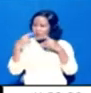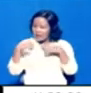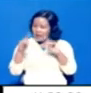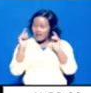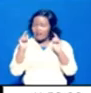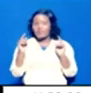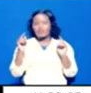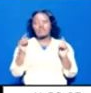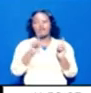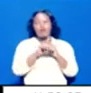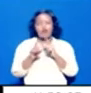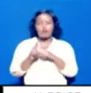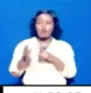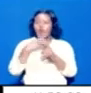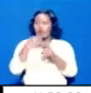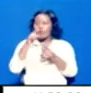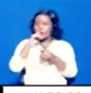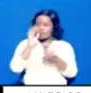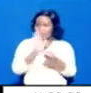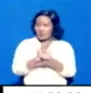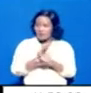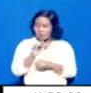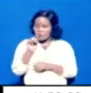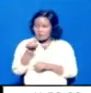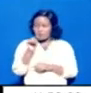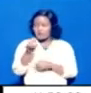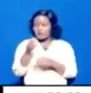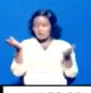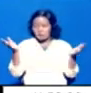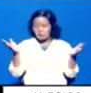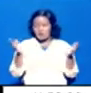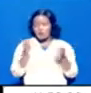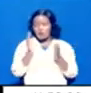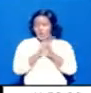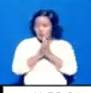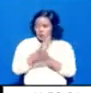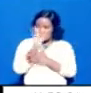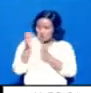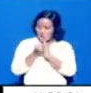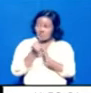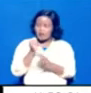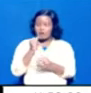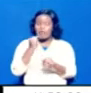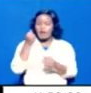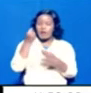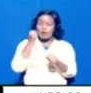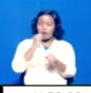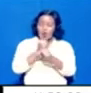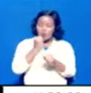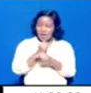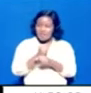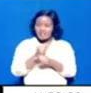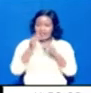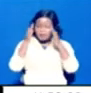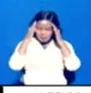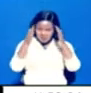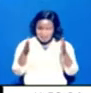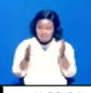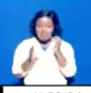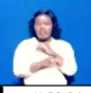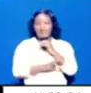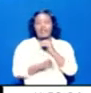And I want to assure you that with that running that we have started, the country will be different. It